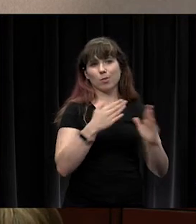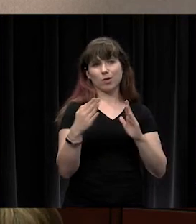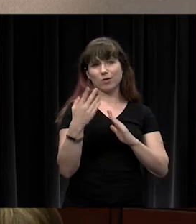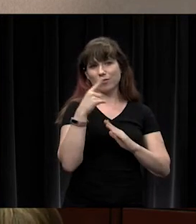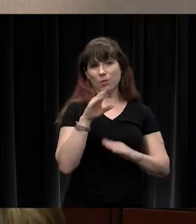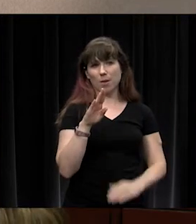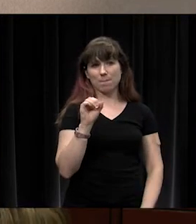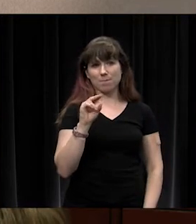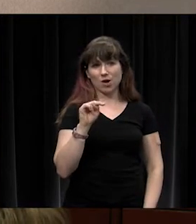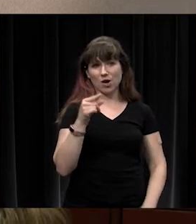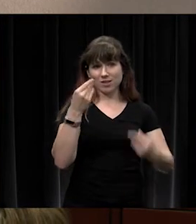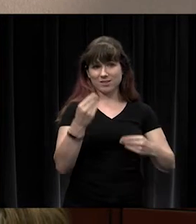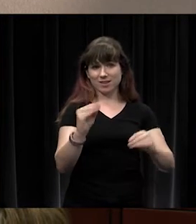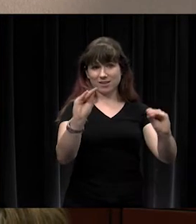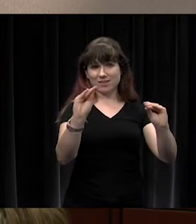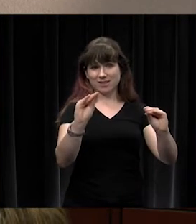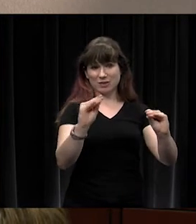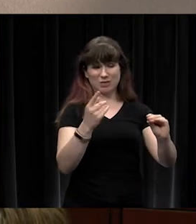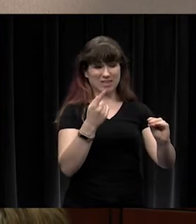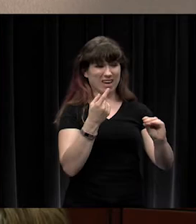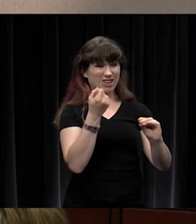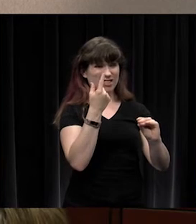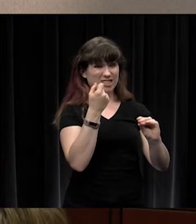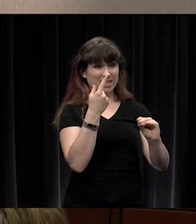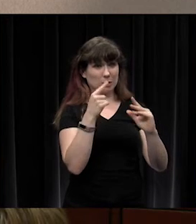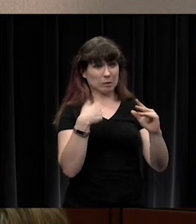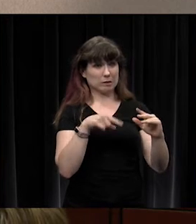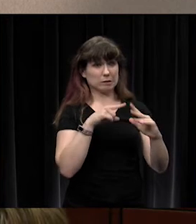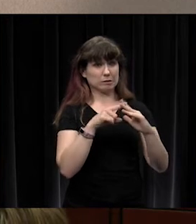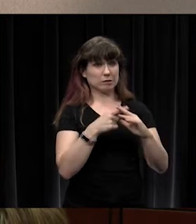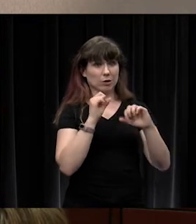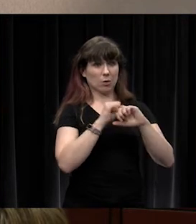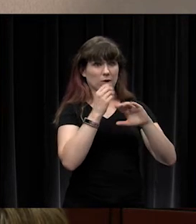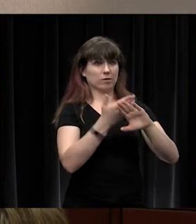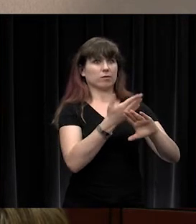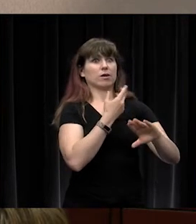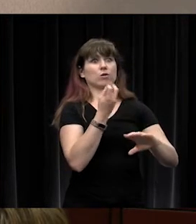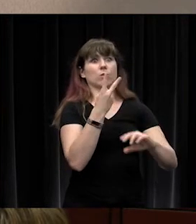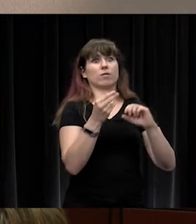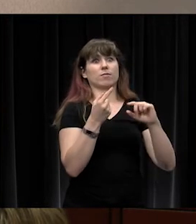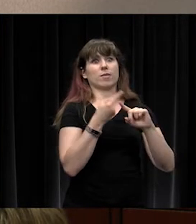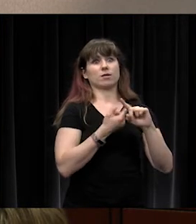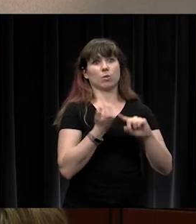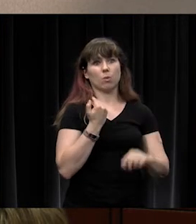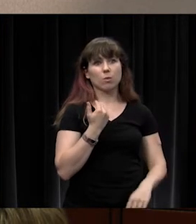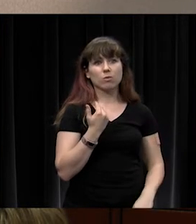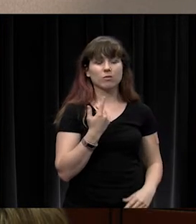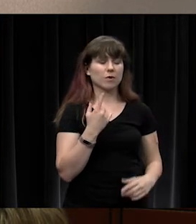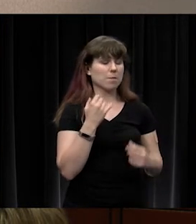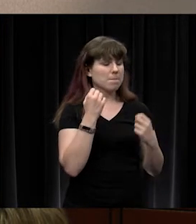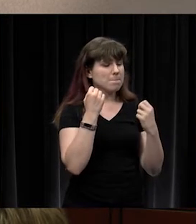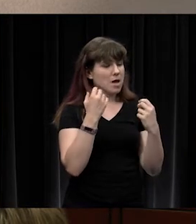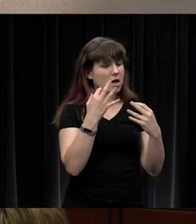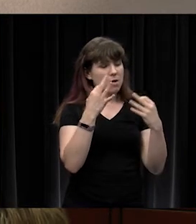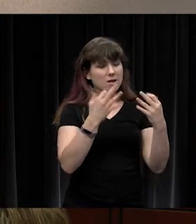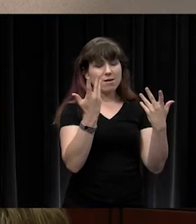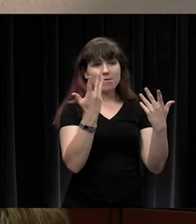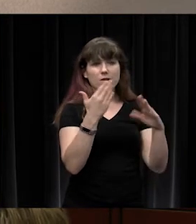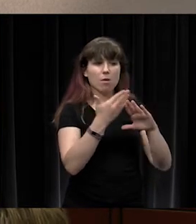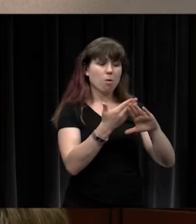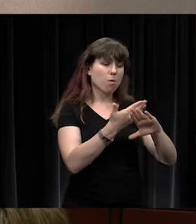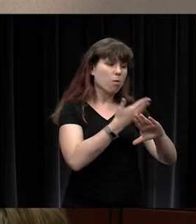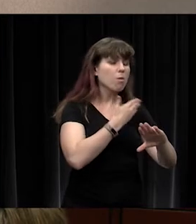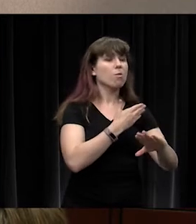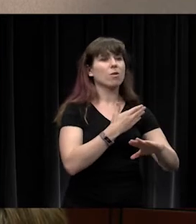There's a good 12 months worth of work or more that goes behind these decisions. So I'll let him try to walk you through at